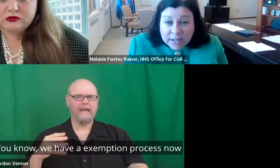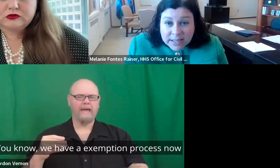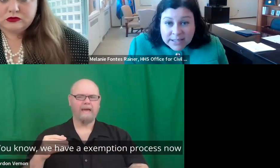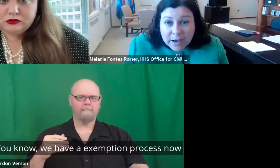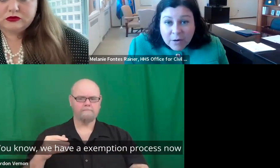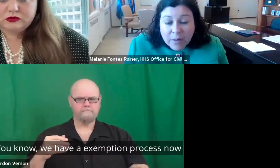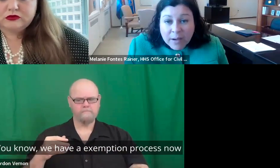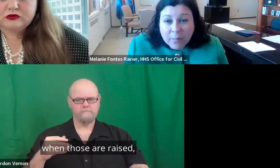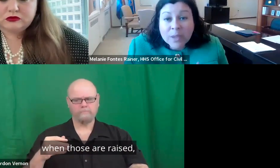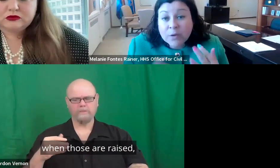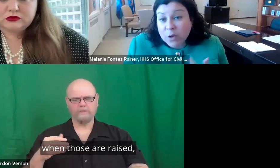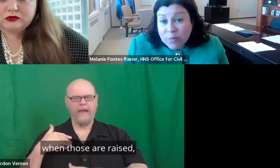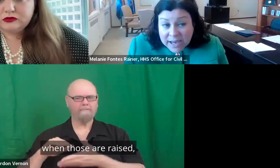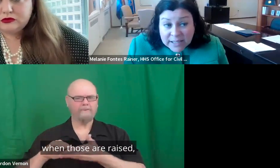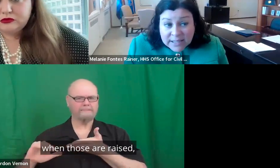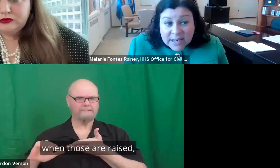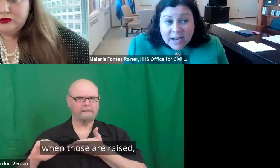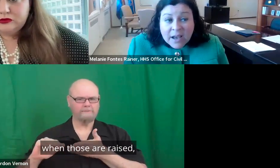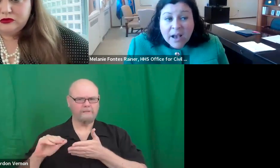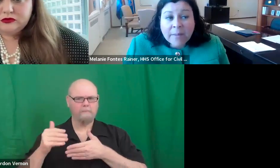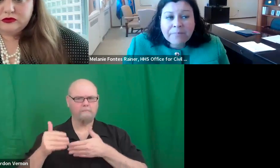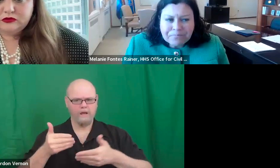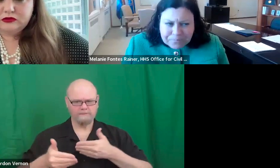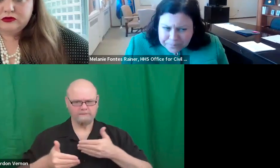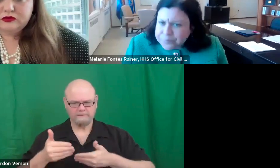exemption process now when those are raised,